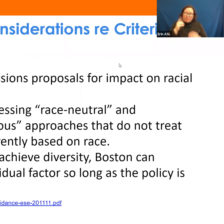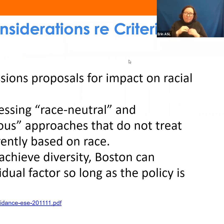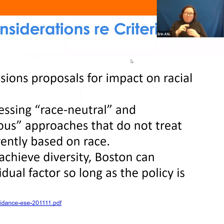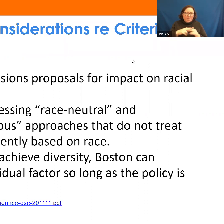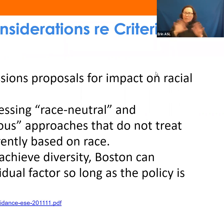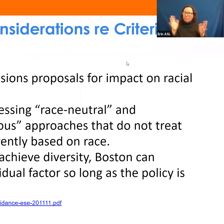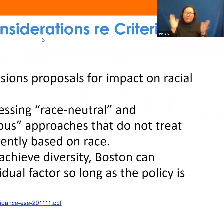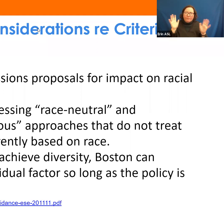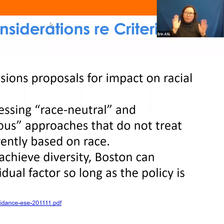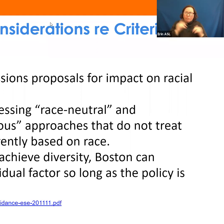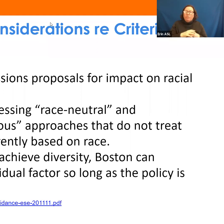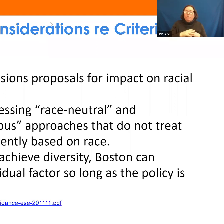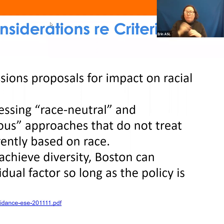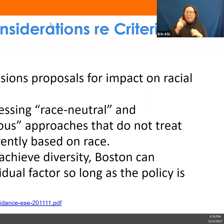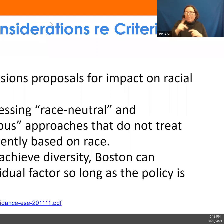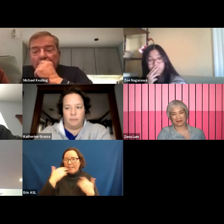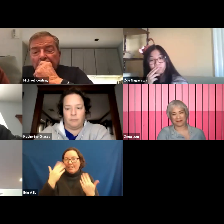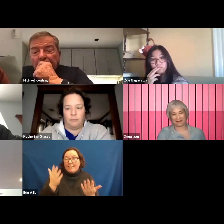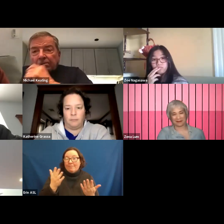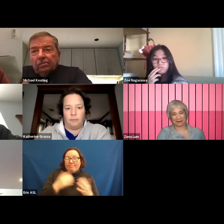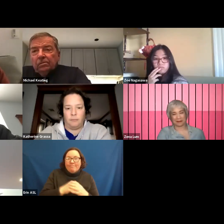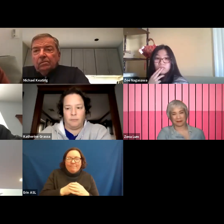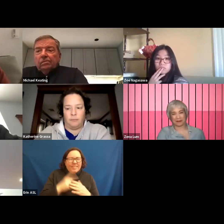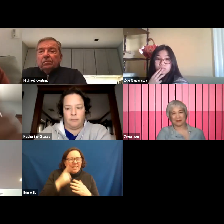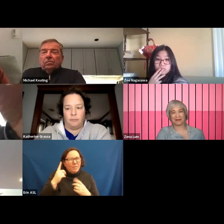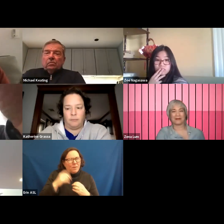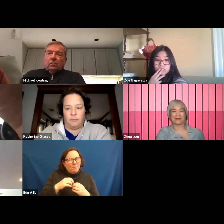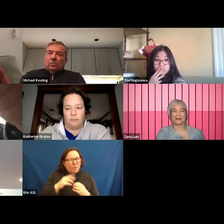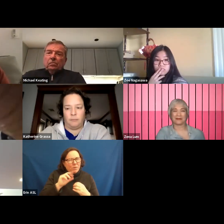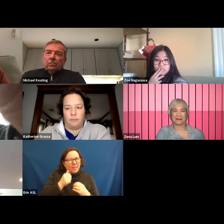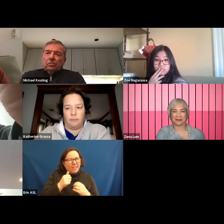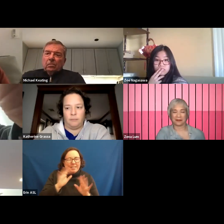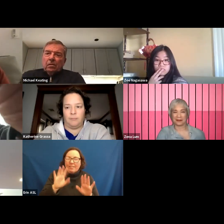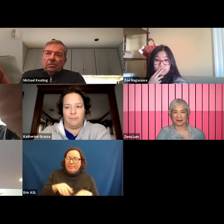That's the last one. Okay, great. I wasn't sure. I was like, do I have one more? I can't remember.